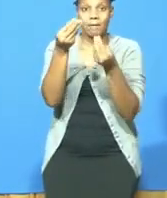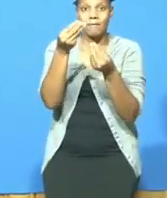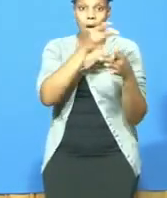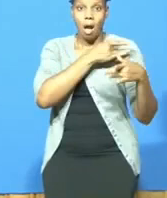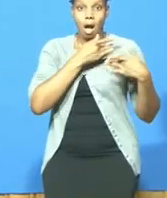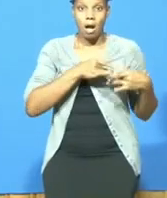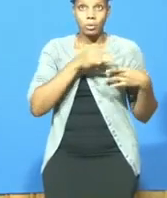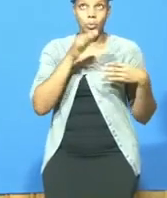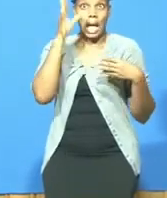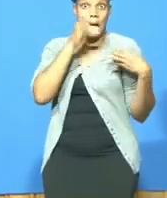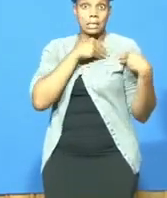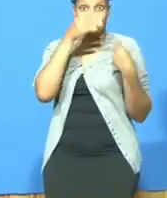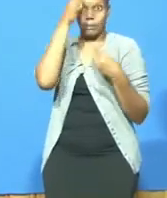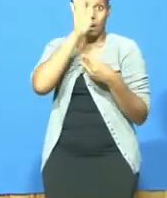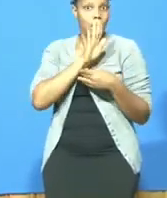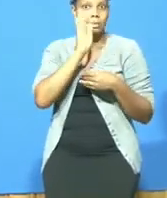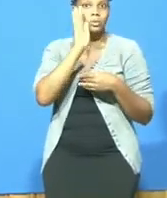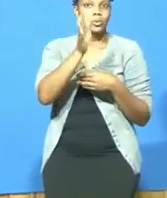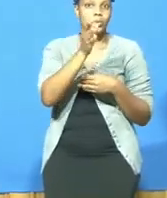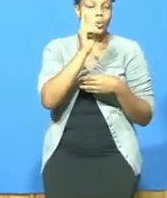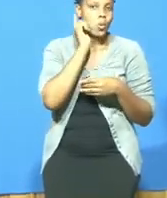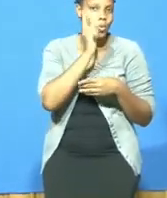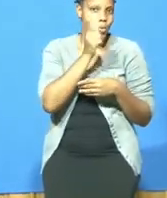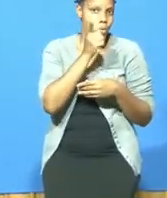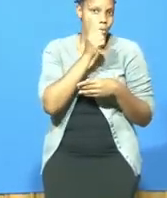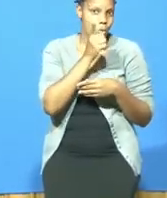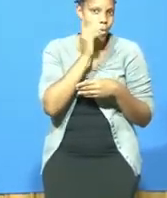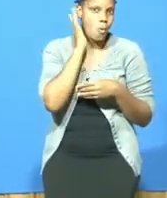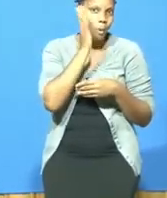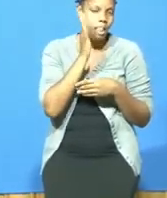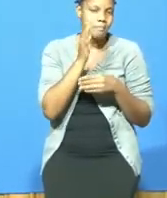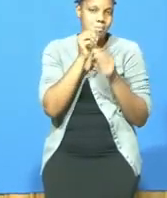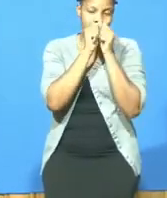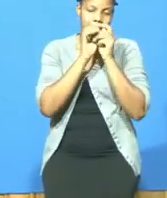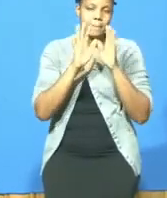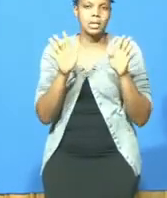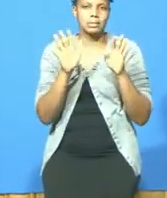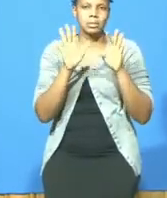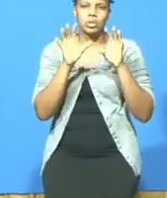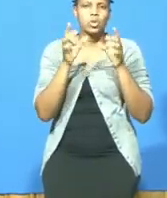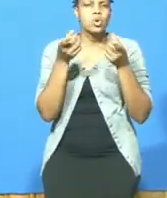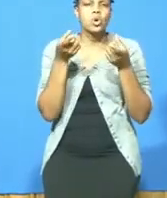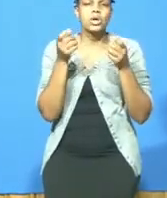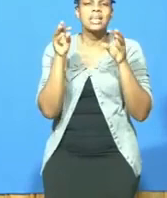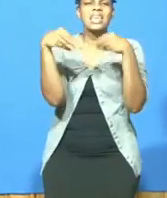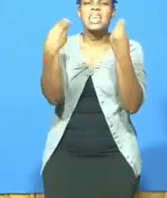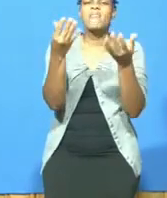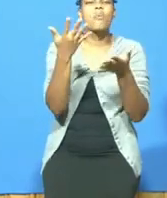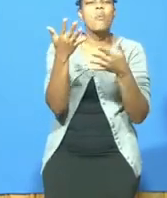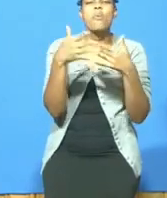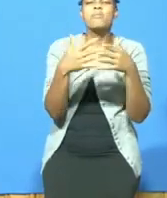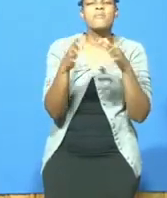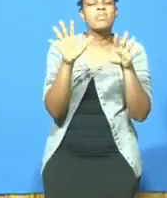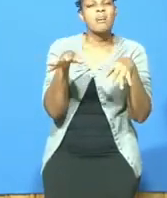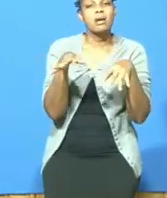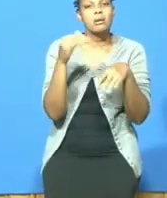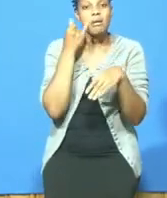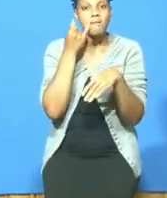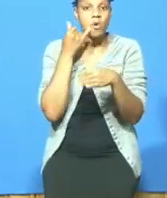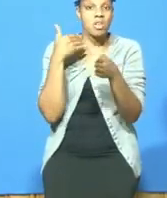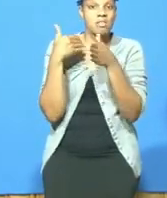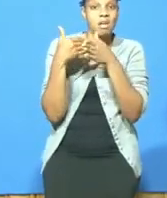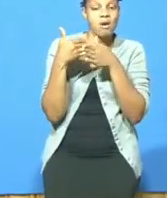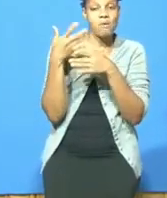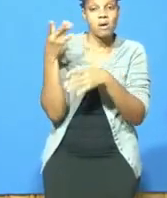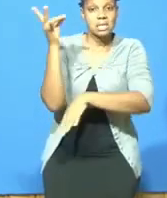And so do what you can. And if you perhaps you are near an Adventist church, you can also contact